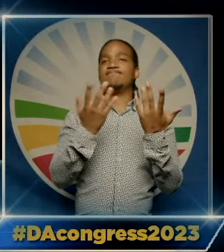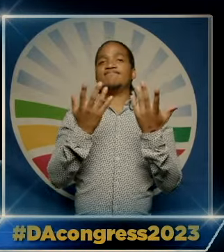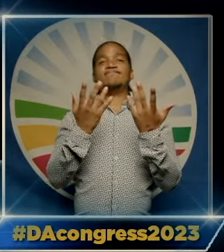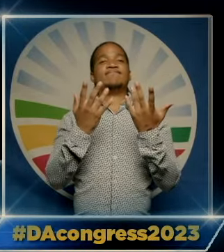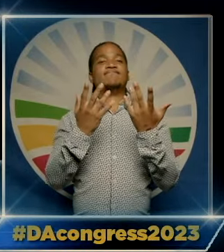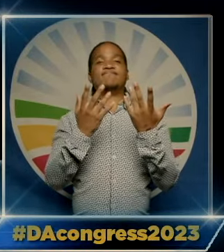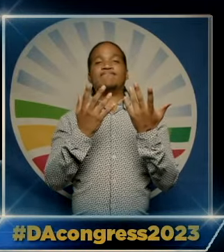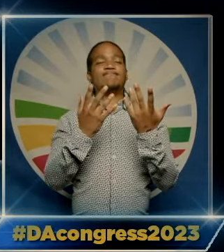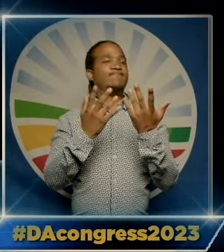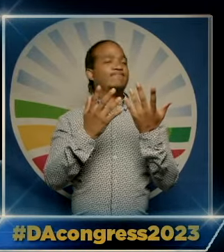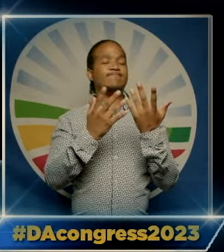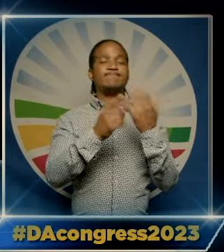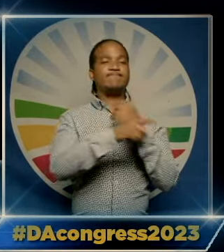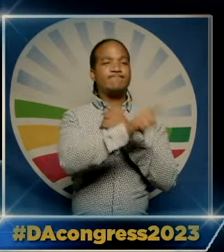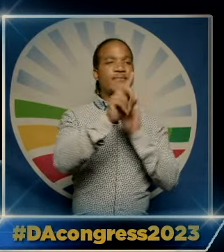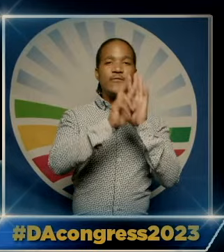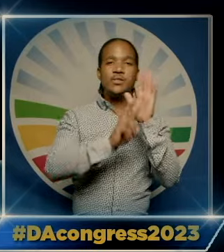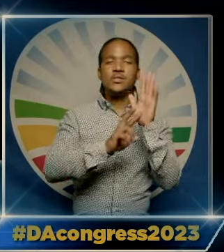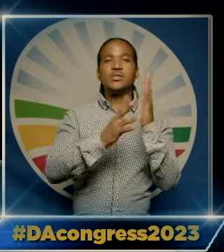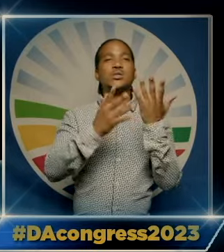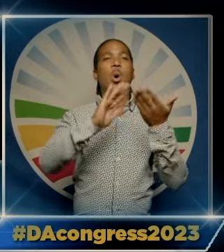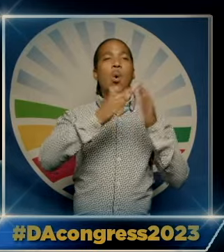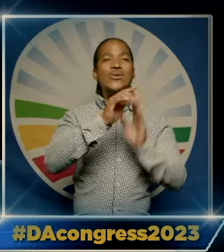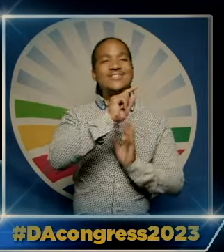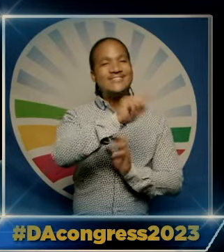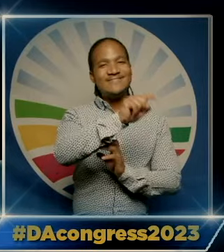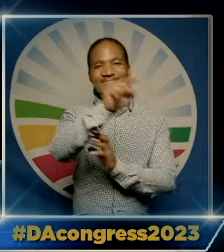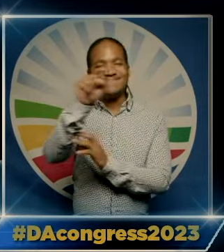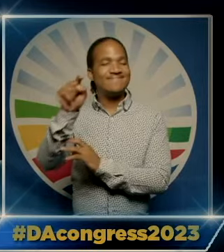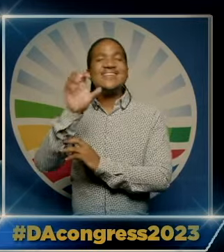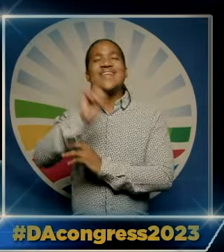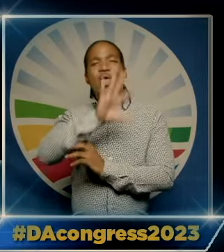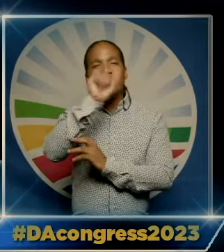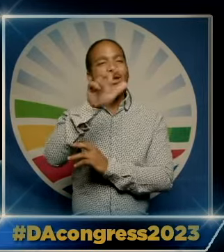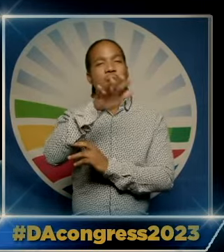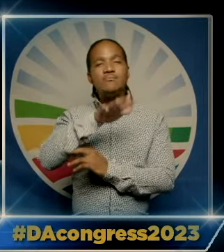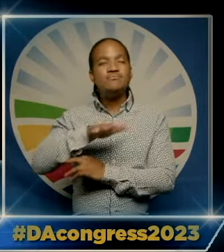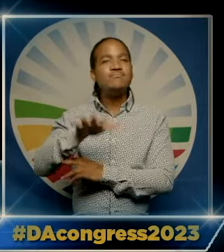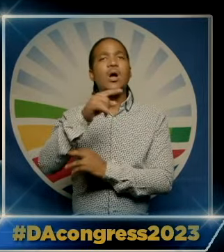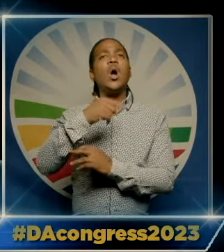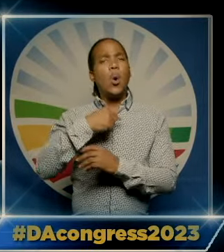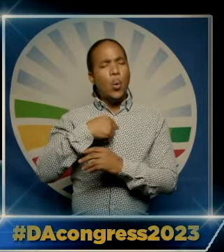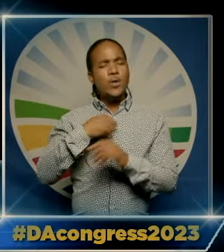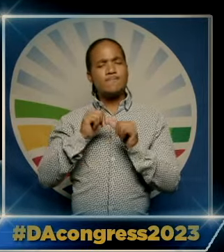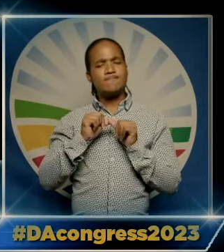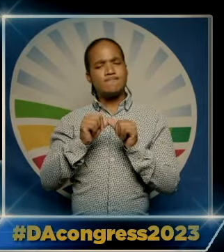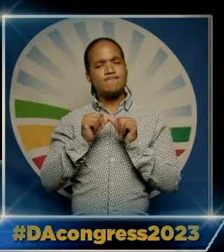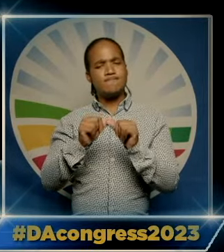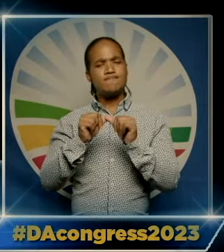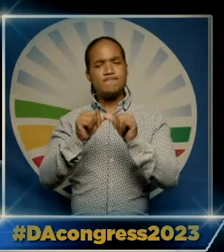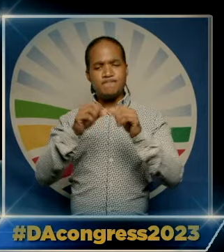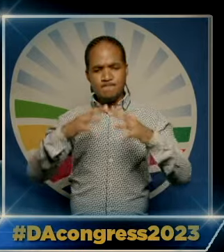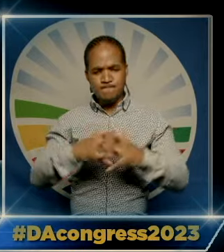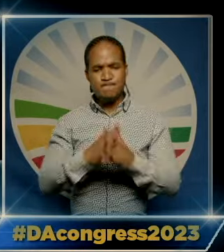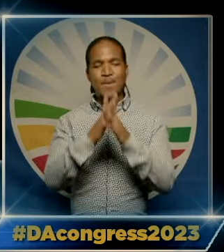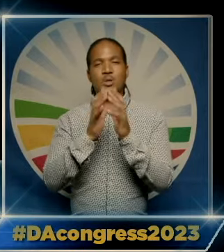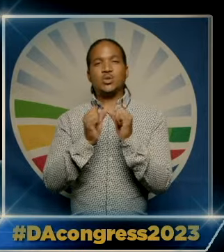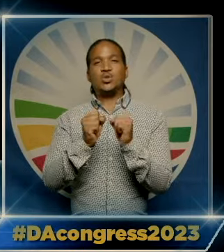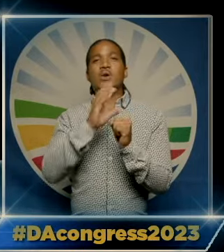the whole of South Africa. And in each and every corner of our country, we must continue to build a strong DA that can deliver a better